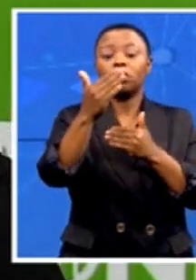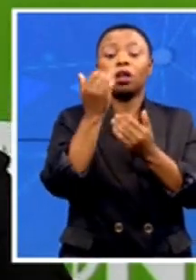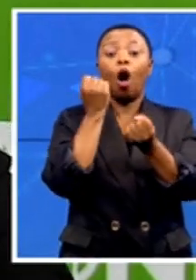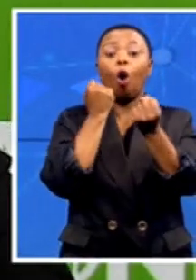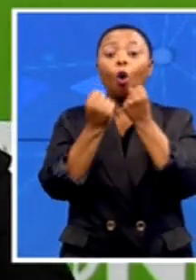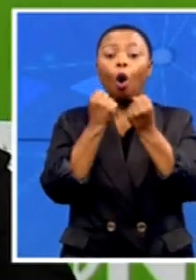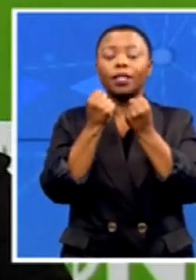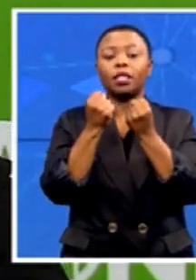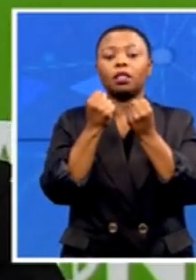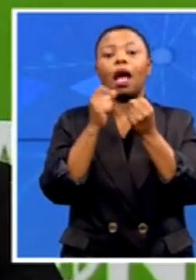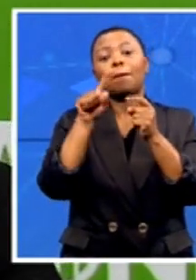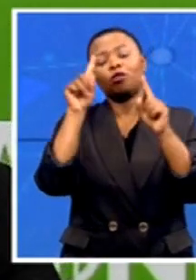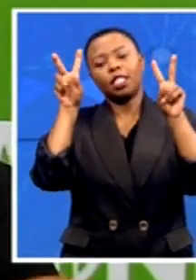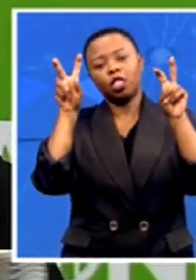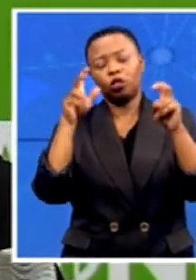much.